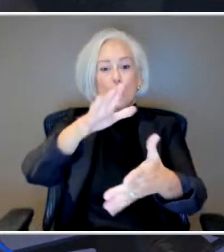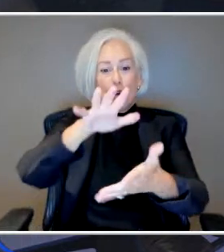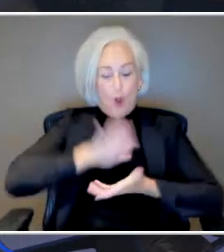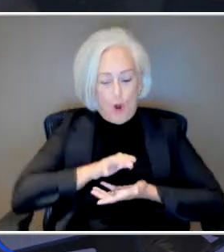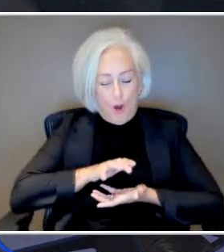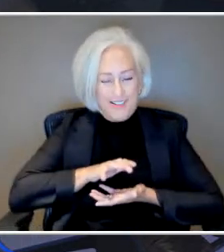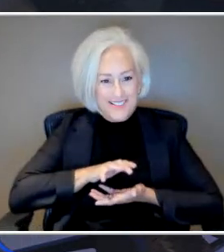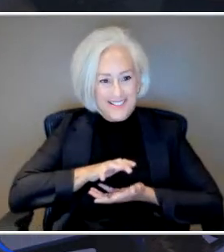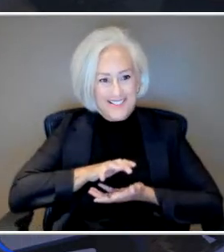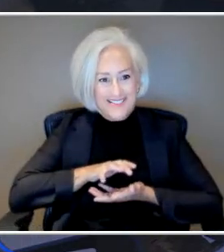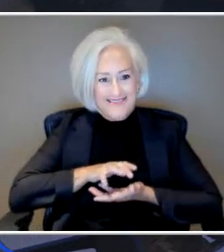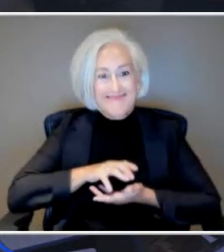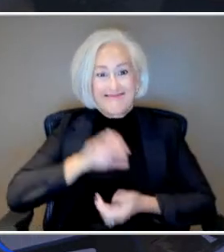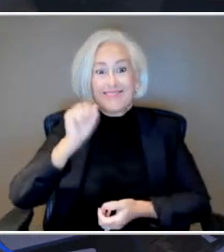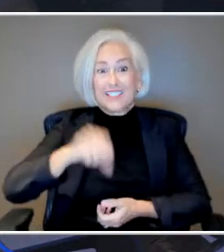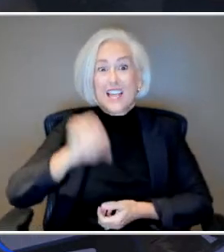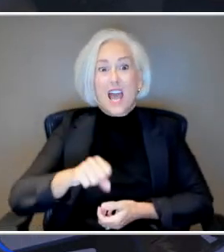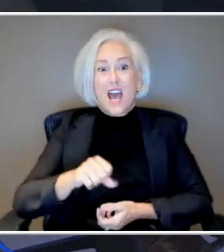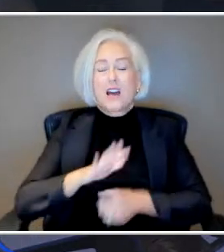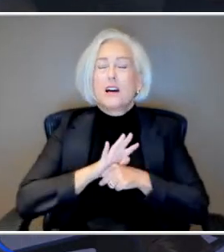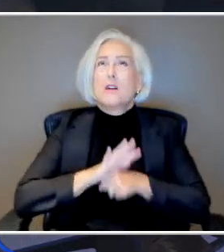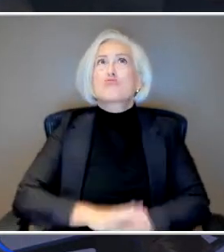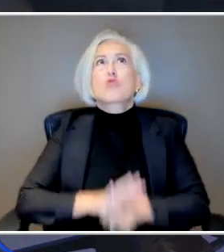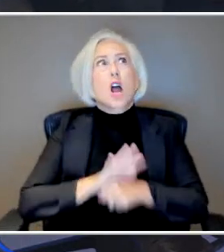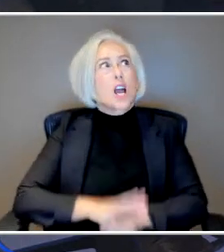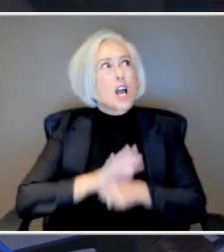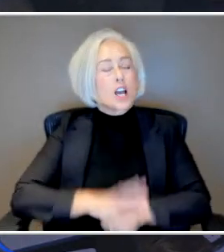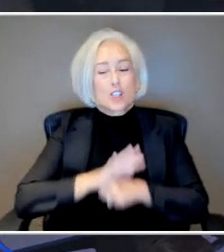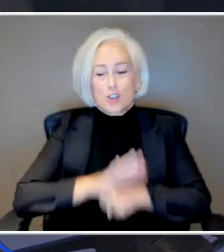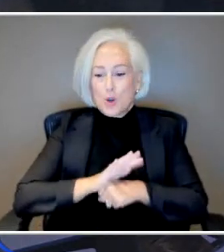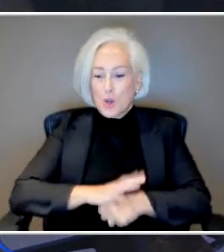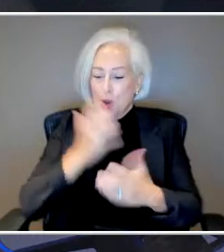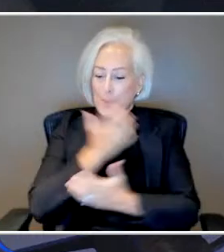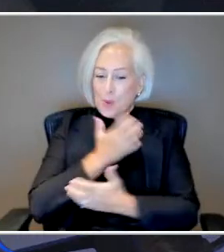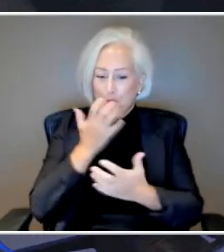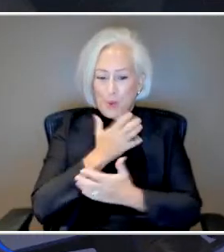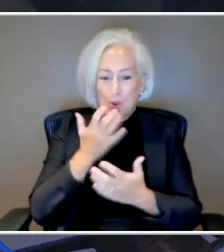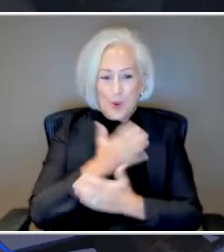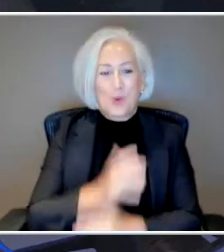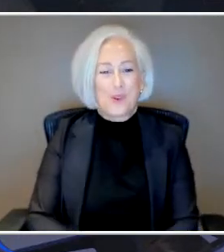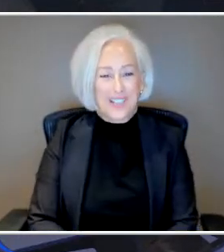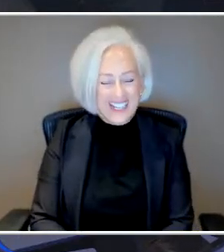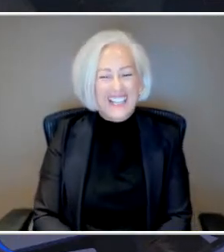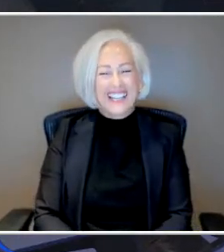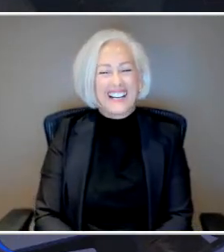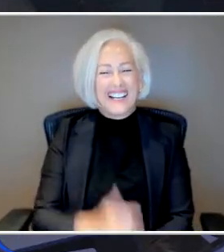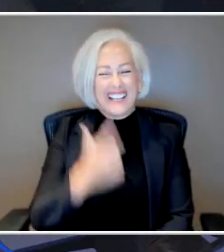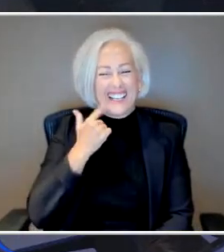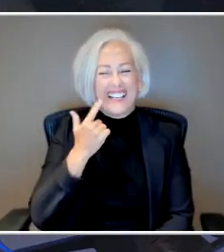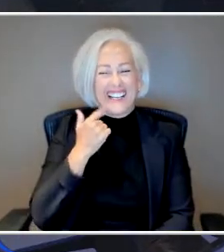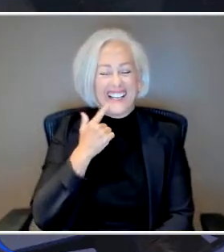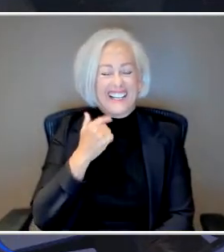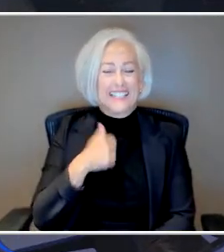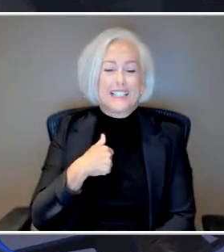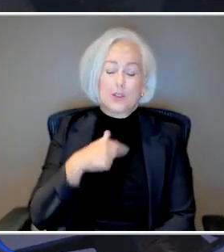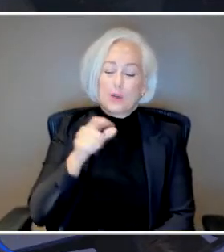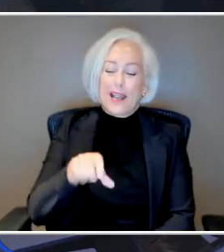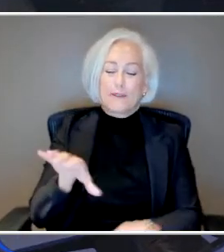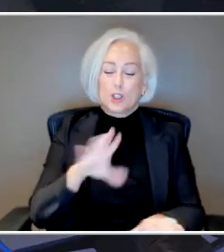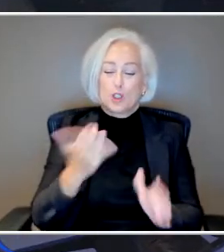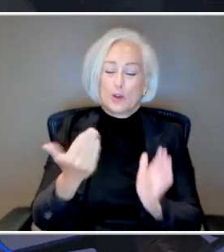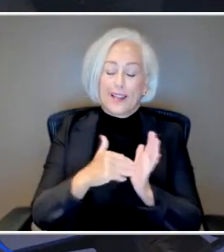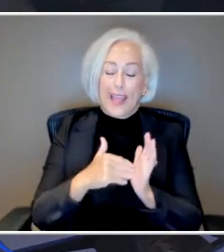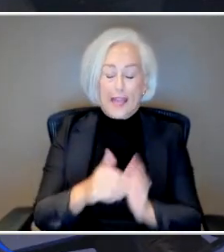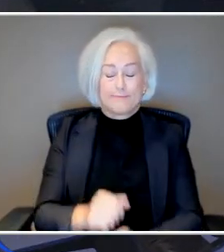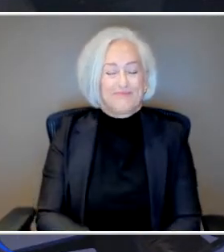No doubt. You have no idea the pressure in my house for me to catch that. We would have definitely had a do-over. Yeah. A do-over. Something